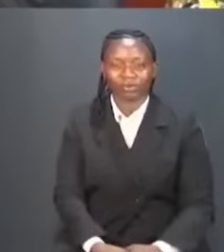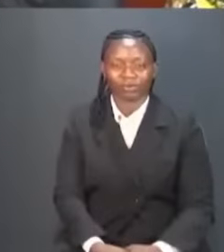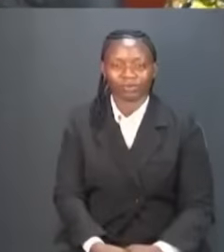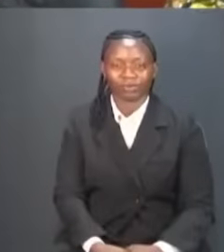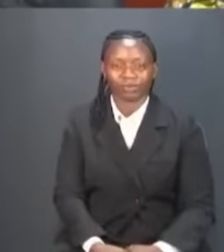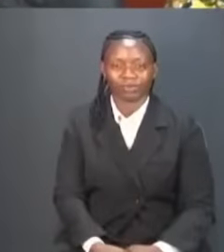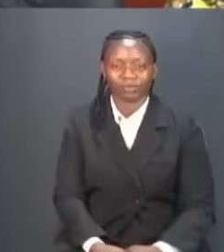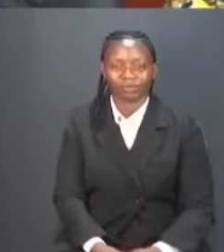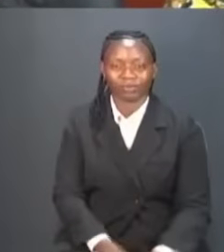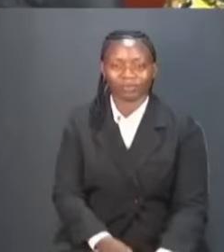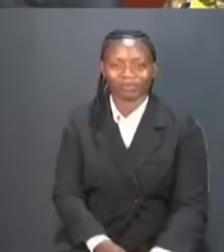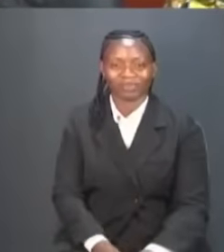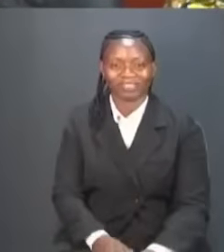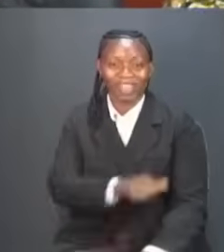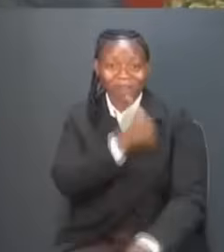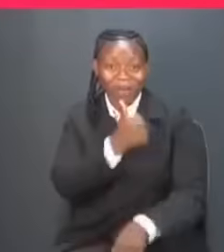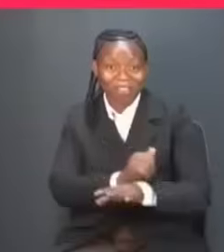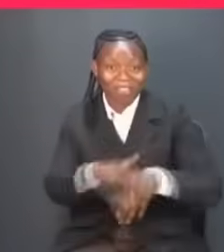the authority they gave you?